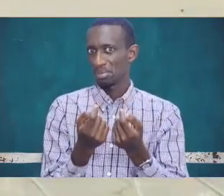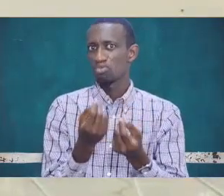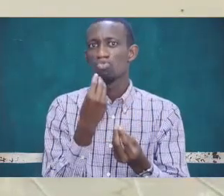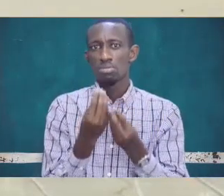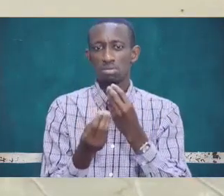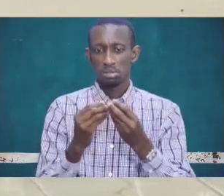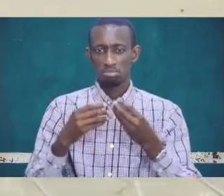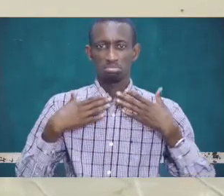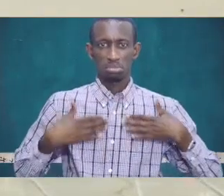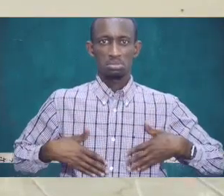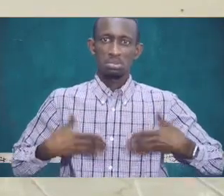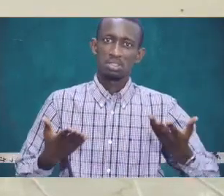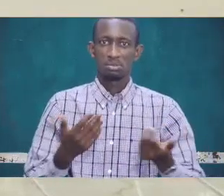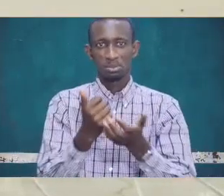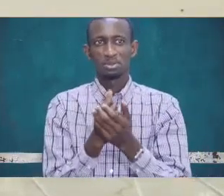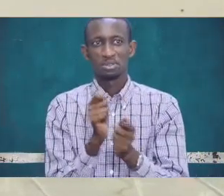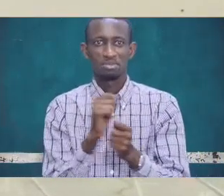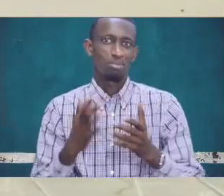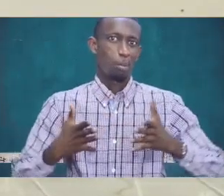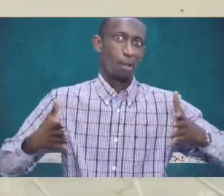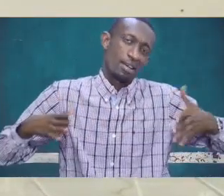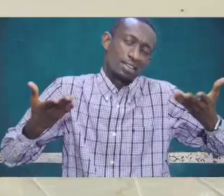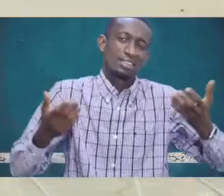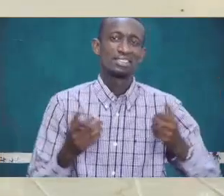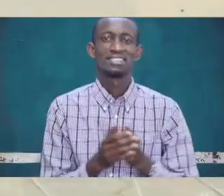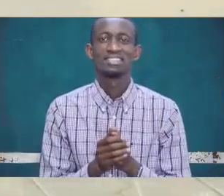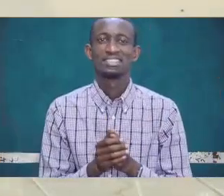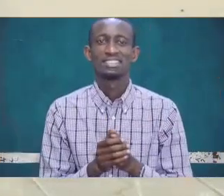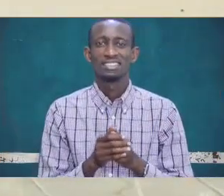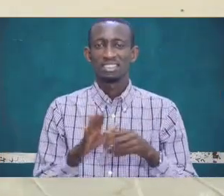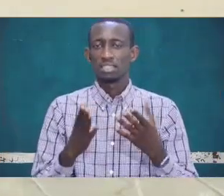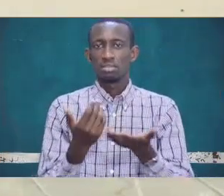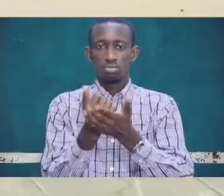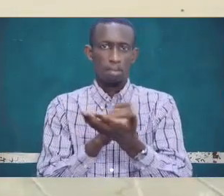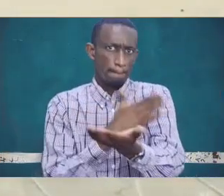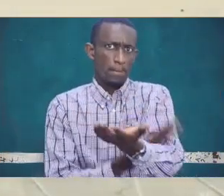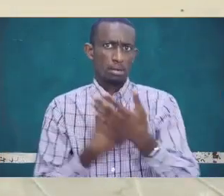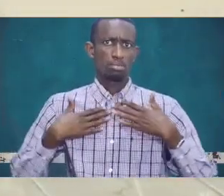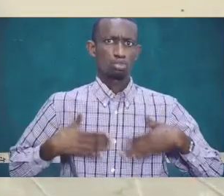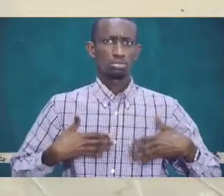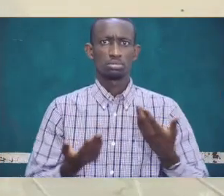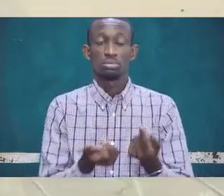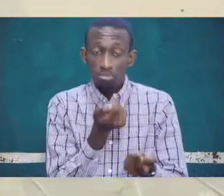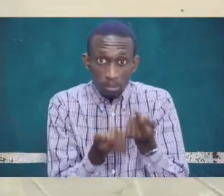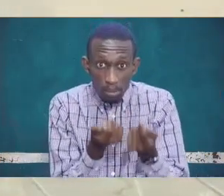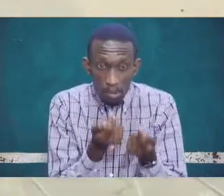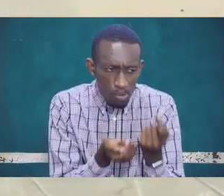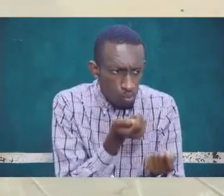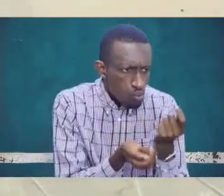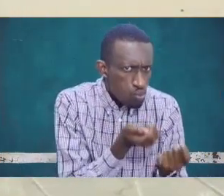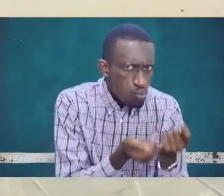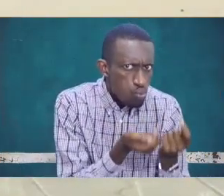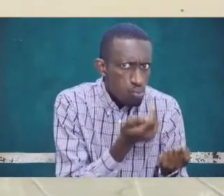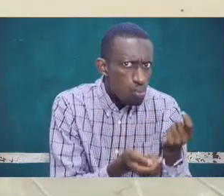provide even fats that can even be a source of energy. And you are in the kitchen, all